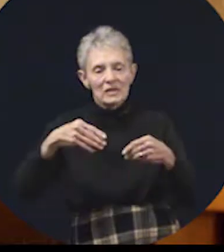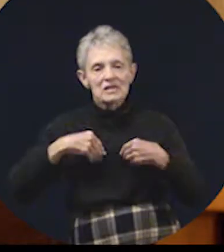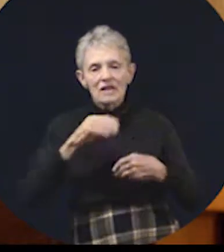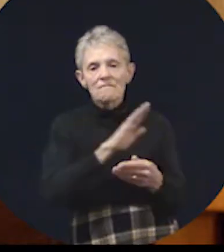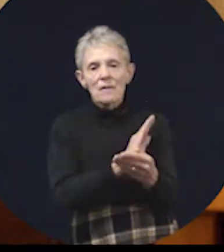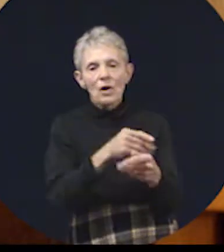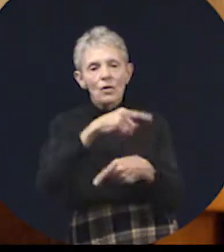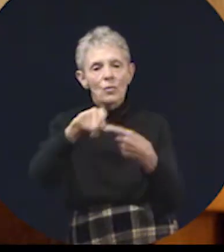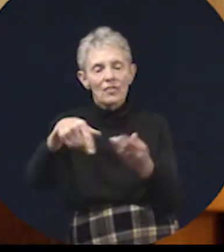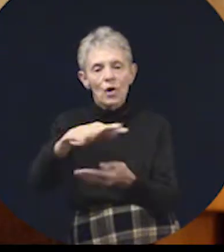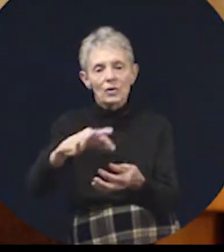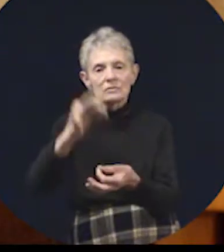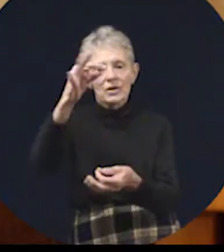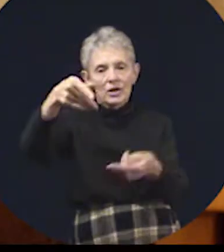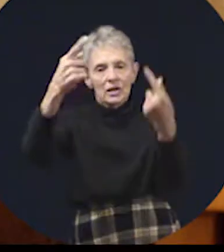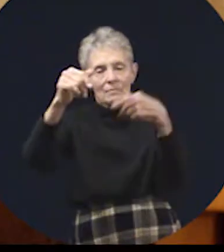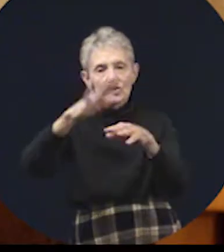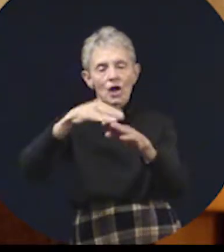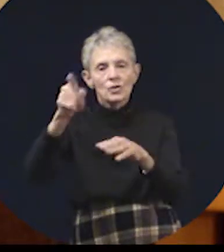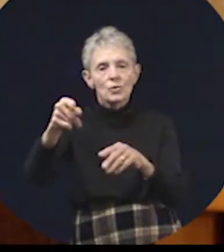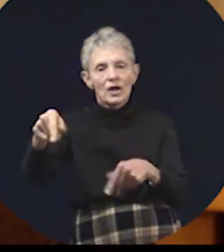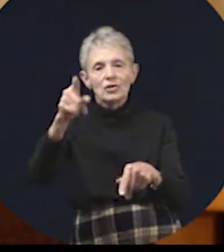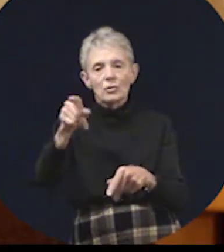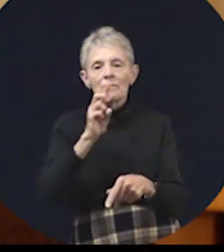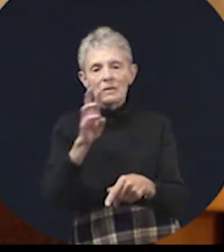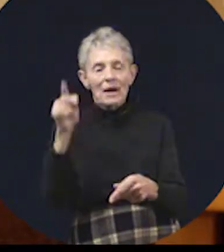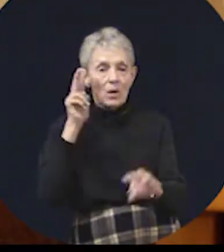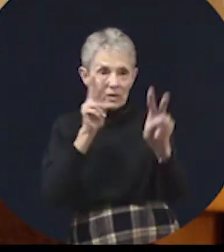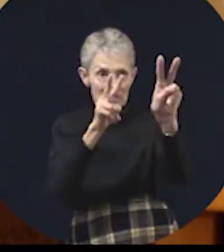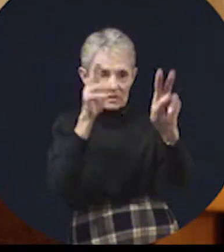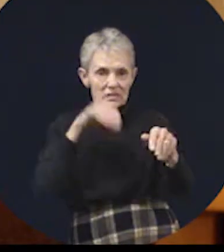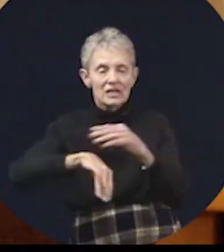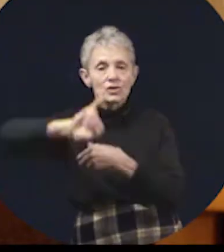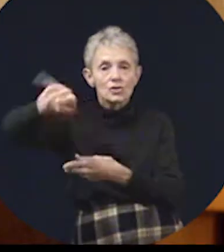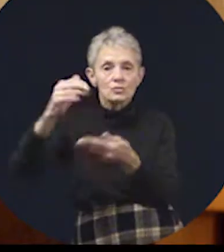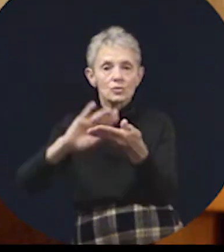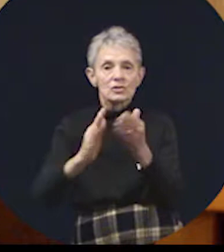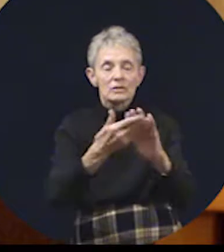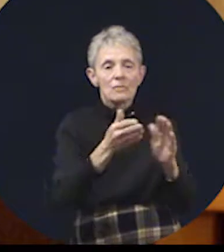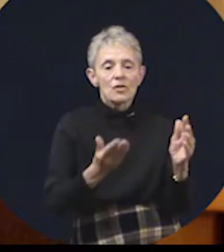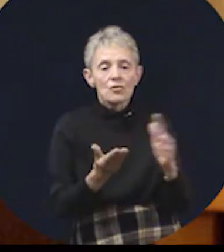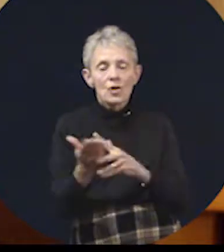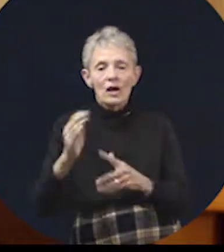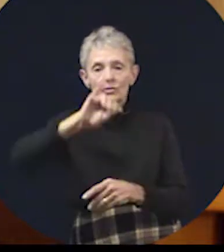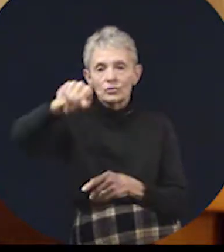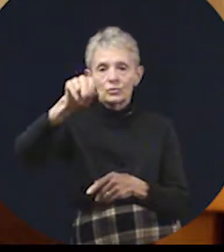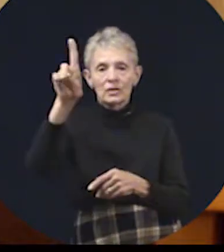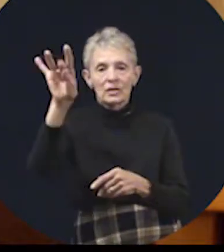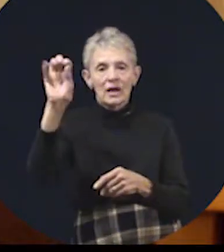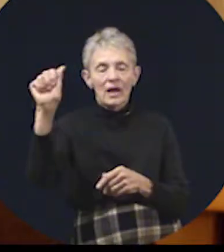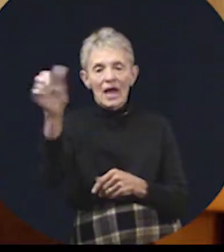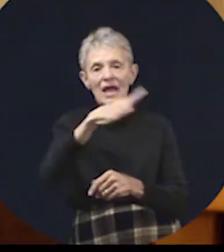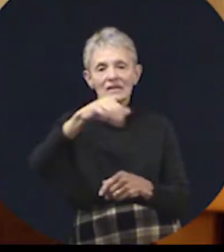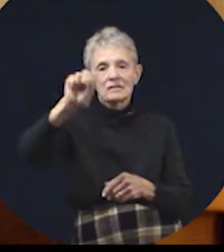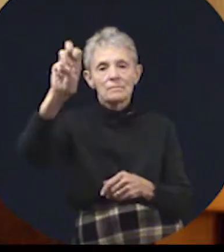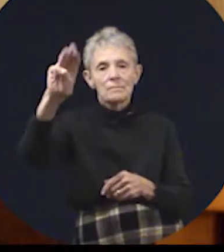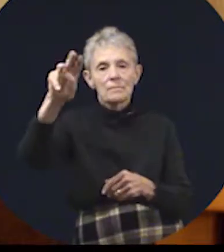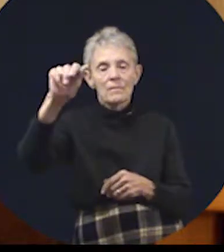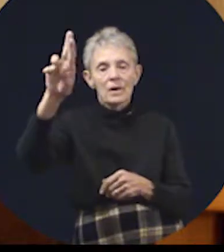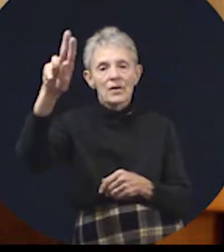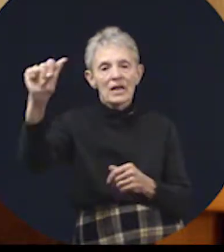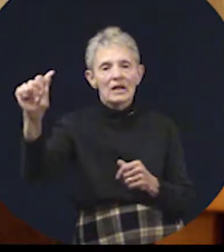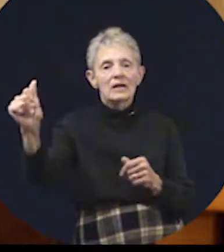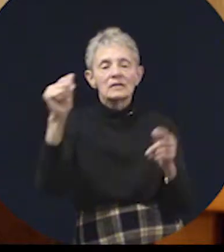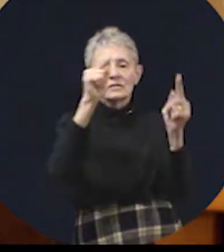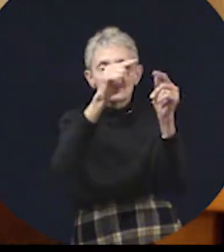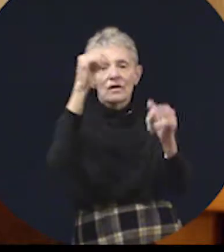comes upon you, and you will be my witnesses in Jerusalem, throughout Judea and Samaria, and to the ends